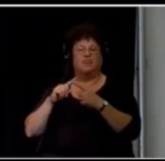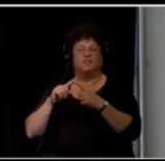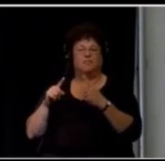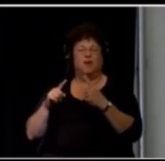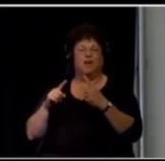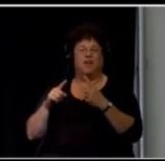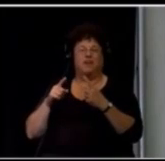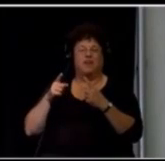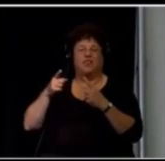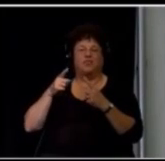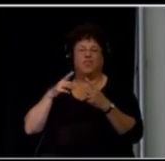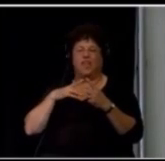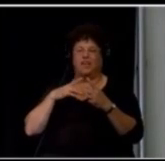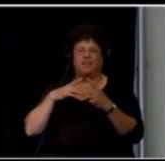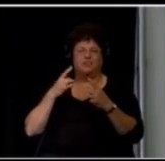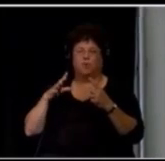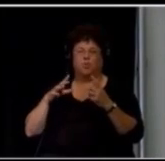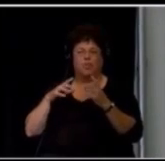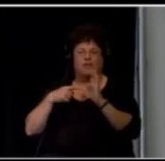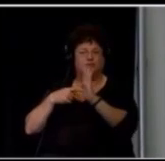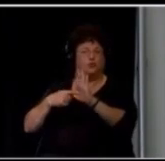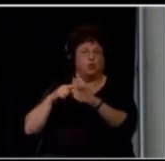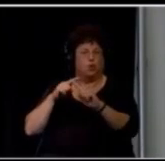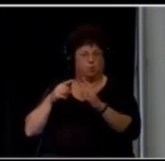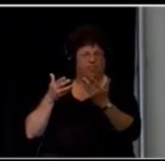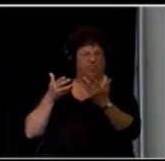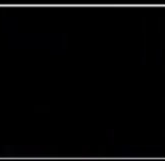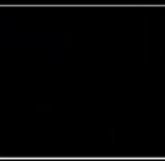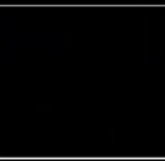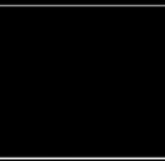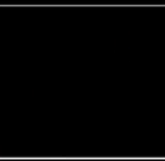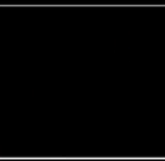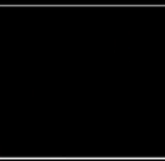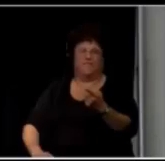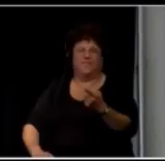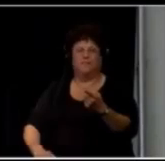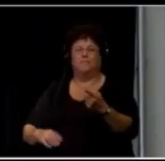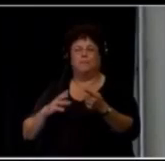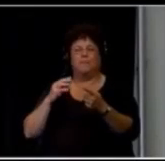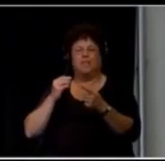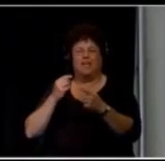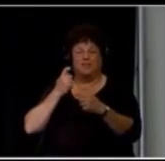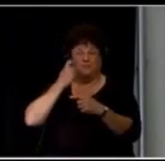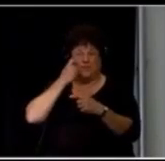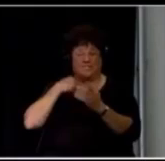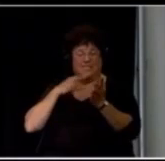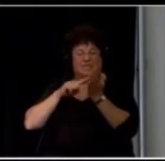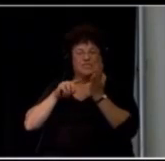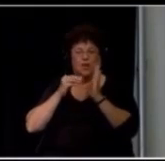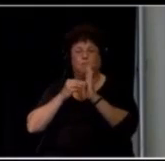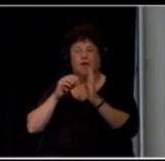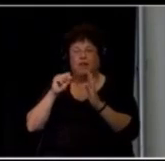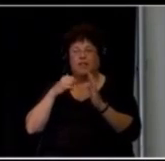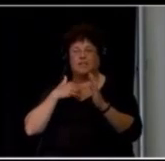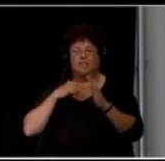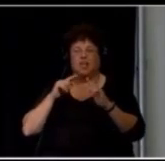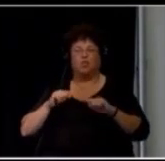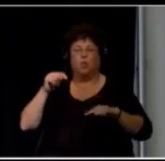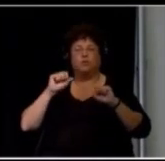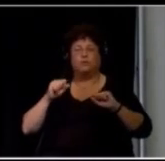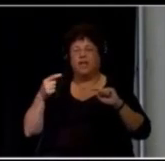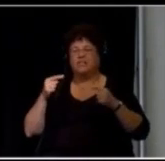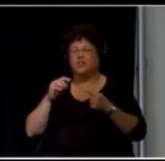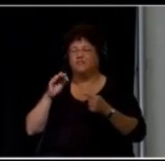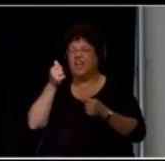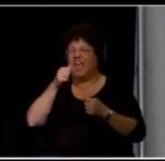that they like to promote, but it's there. At least last time I checked, the Model S actually had the lowest probability of injury